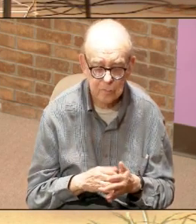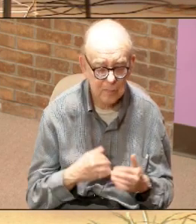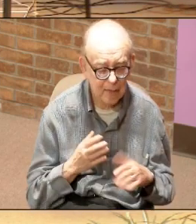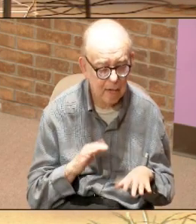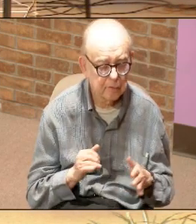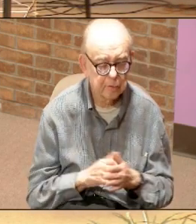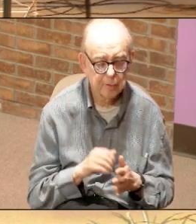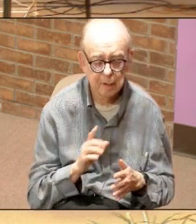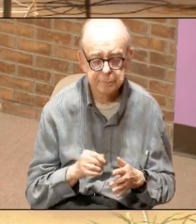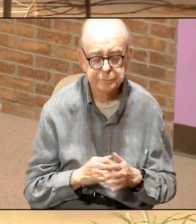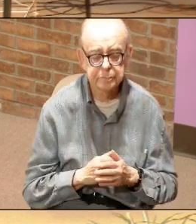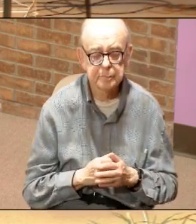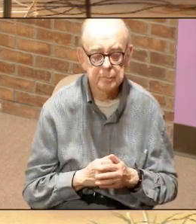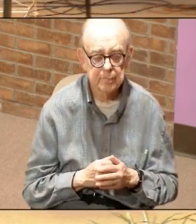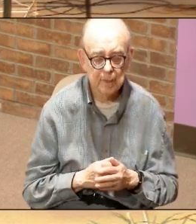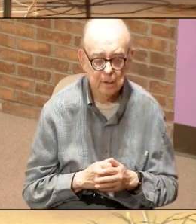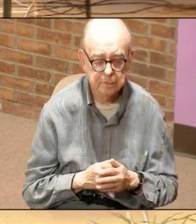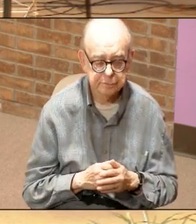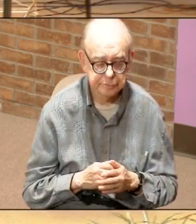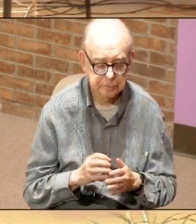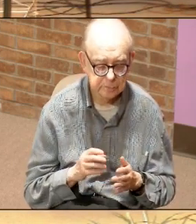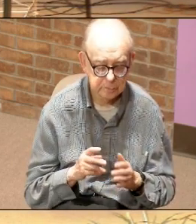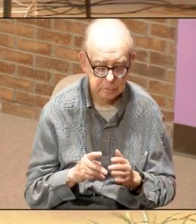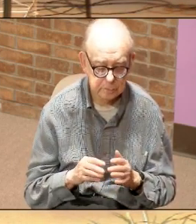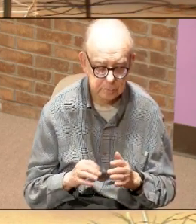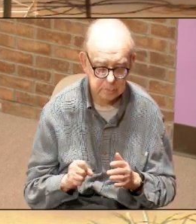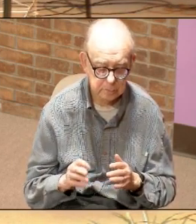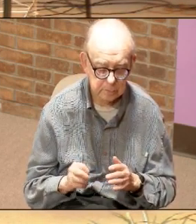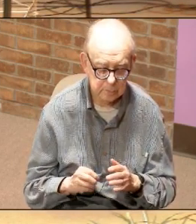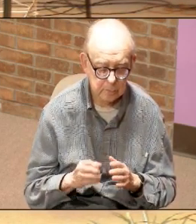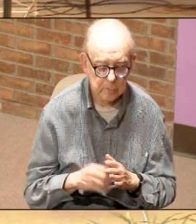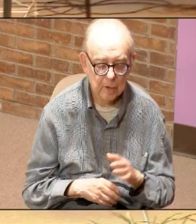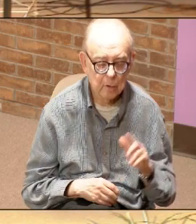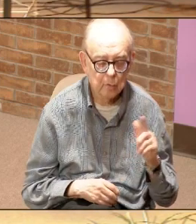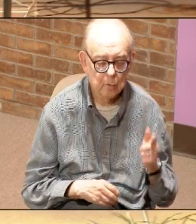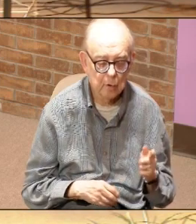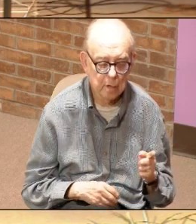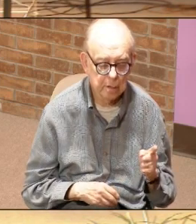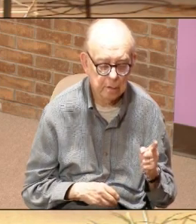So how do I do this? In Psalms chapter 121,